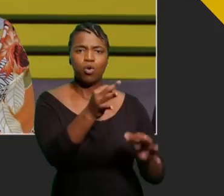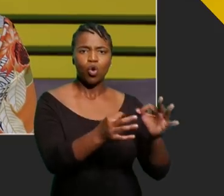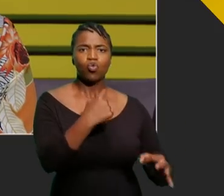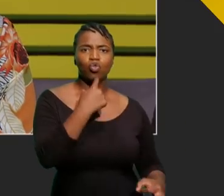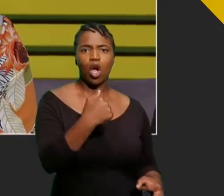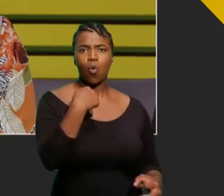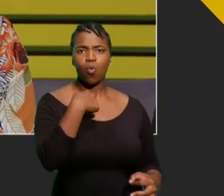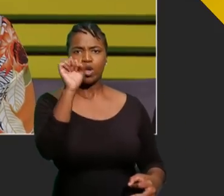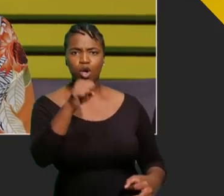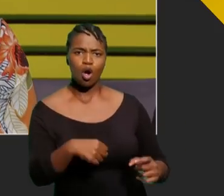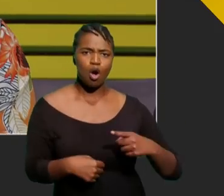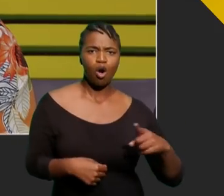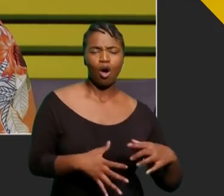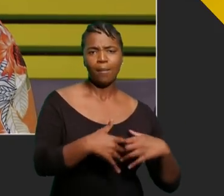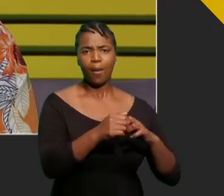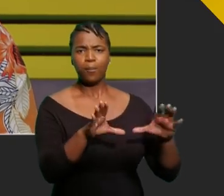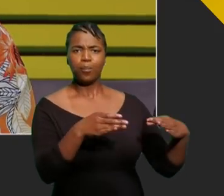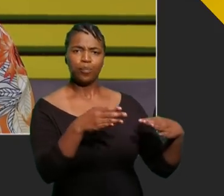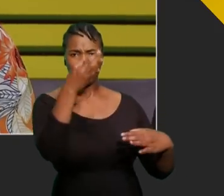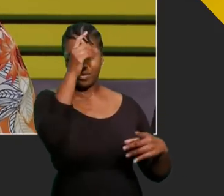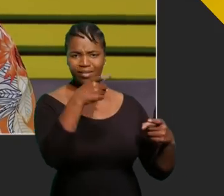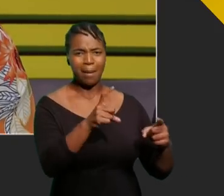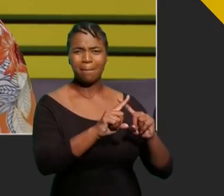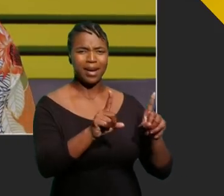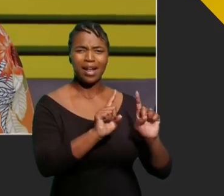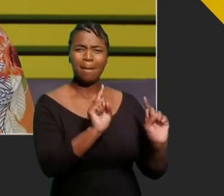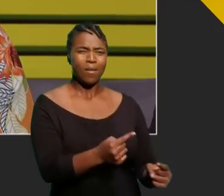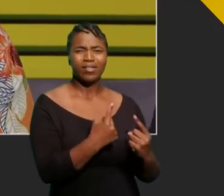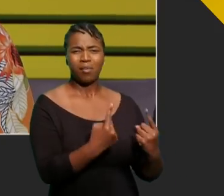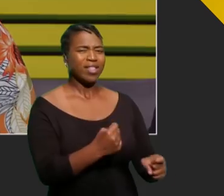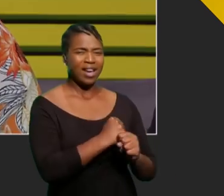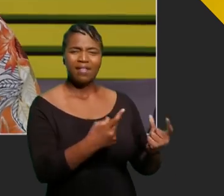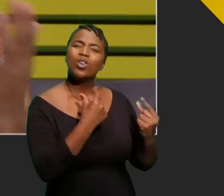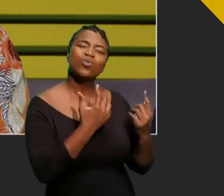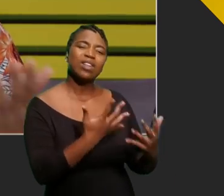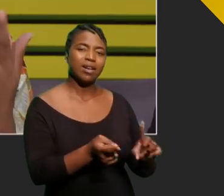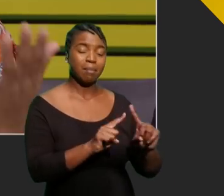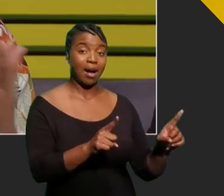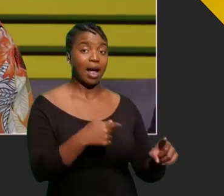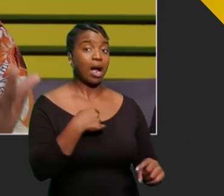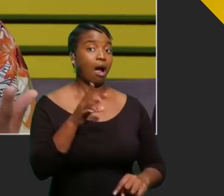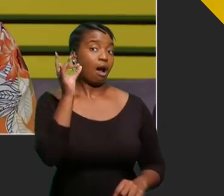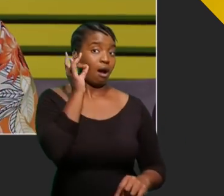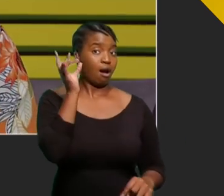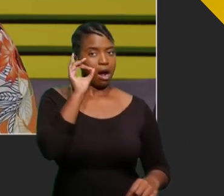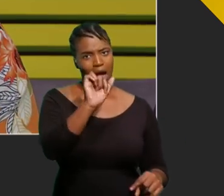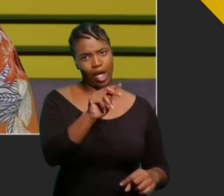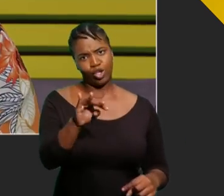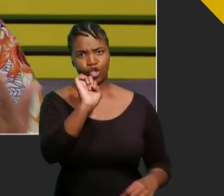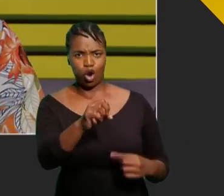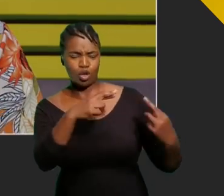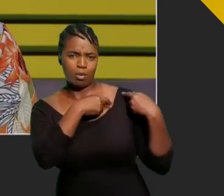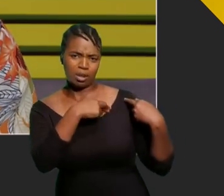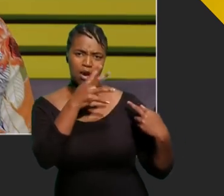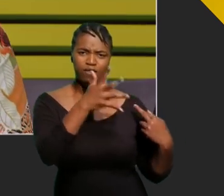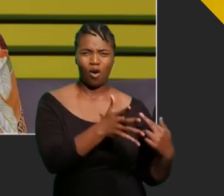we brought the commission of inquiry ahead, but that's impossible. The yes. president did that. But we keep hearing in the news and the media that they're the ones